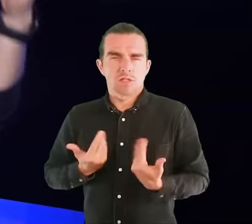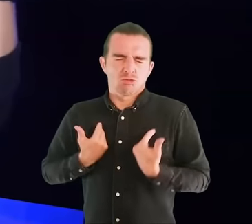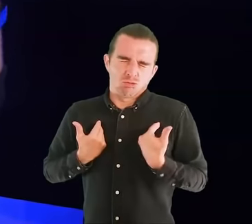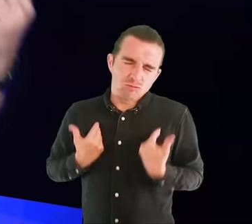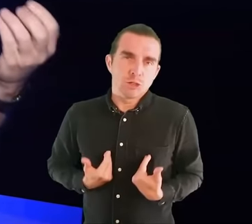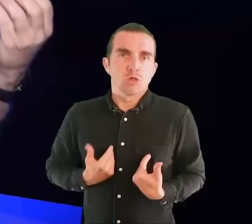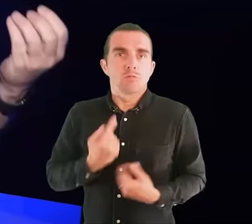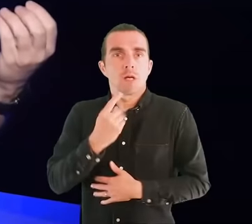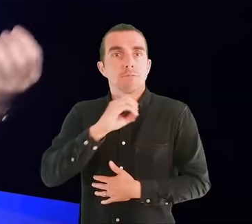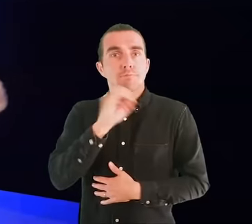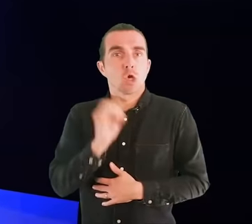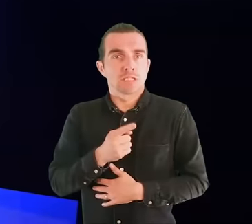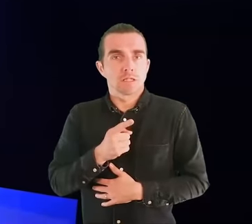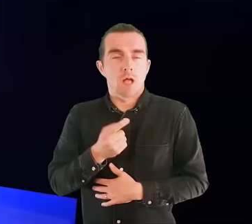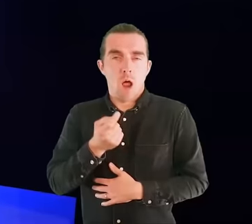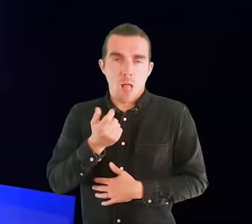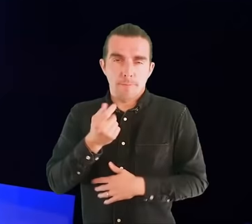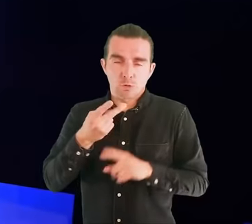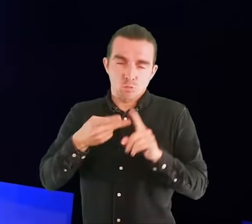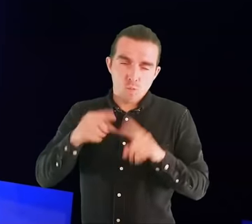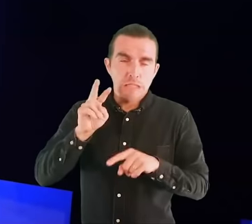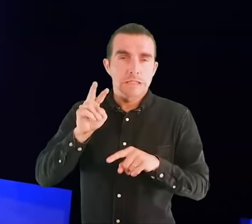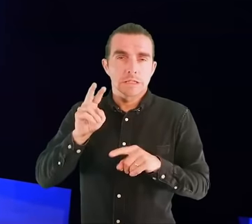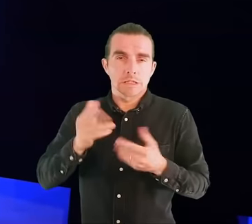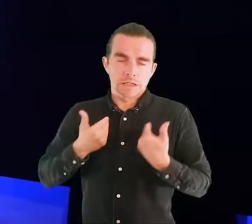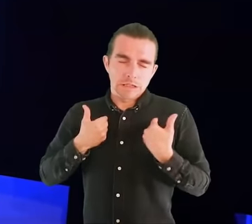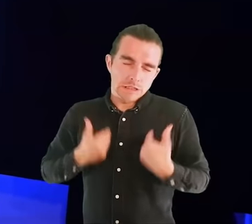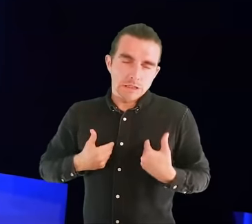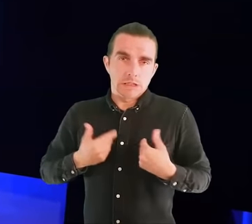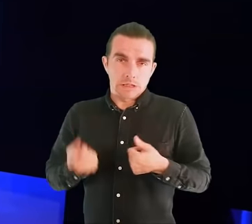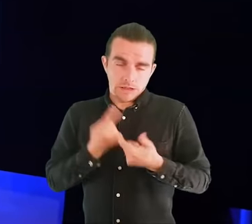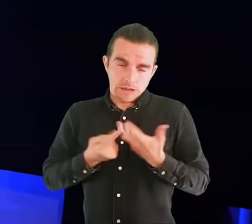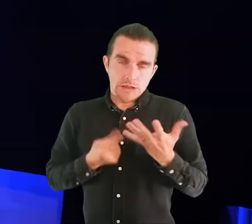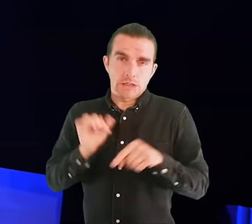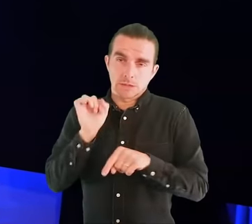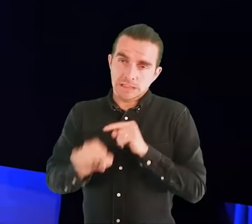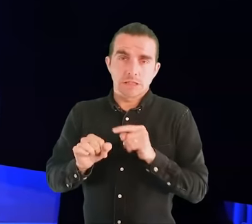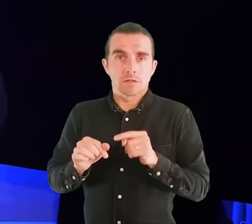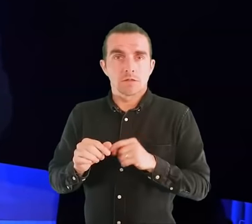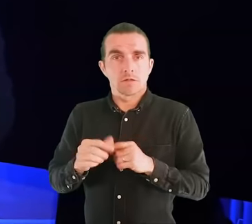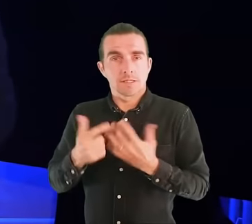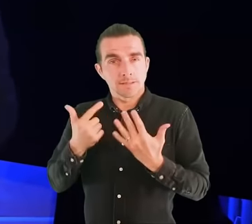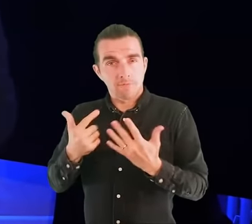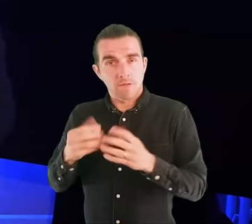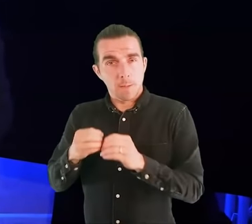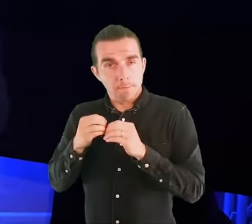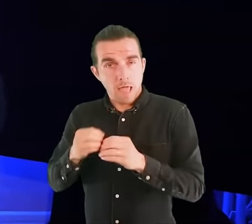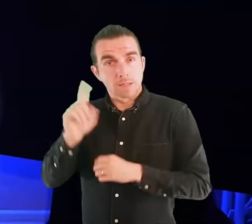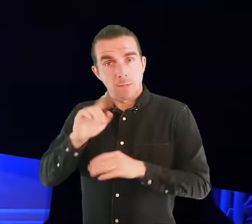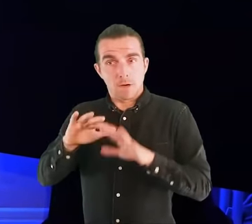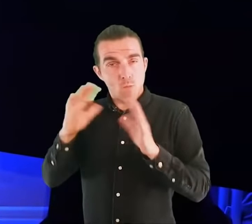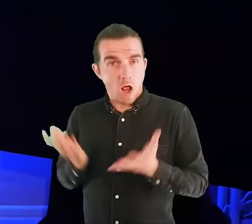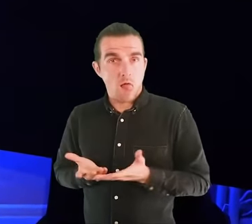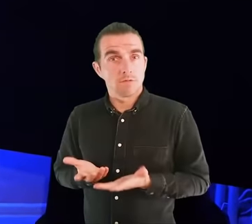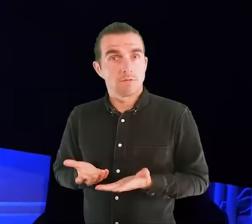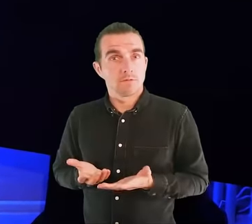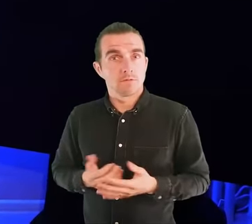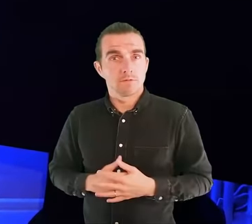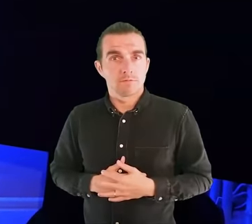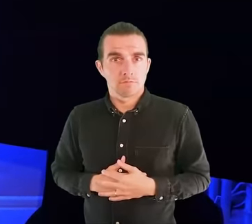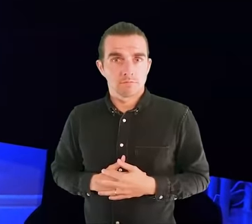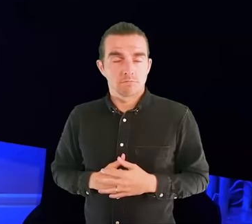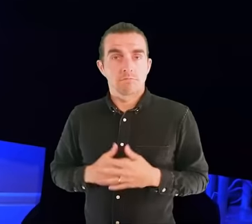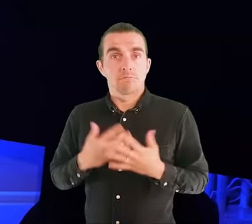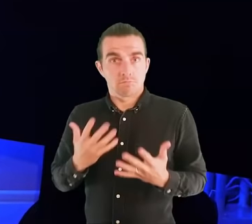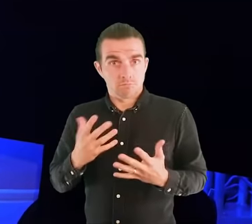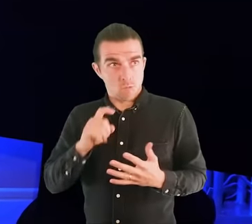Tomorrow, I see a world where we can all prosper and where abundance is no longer a luxury, but an everyday reality